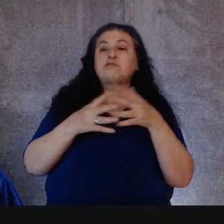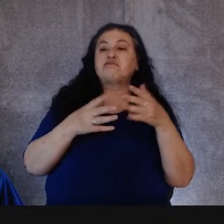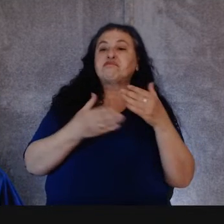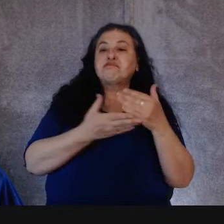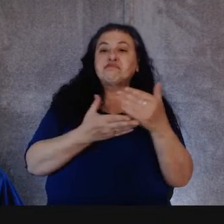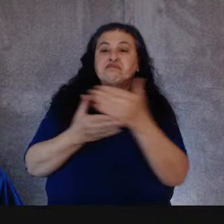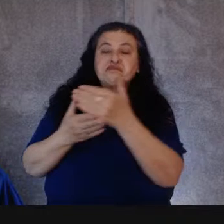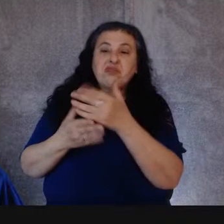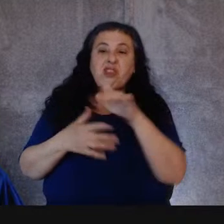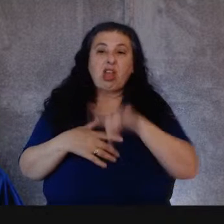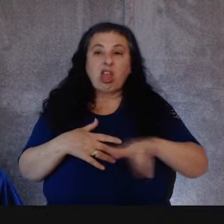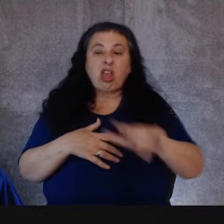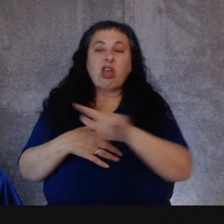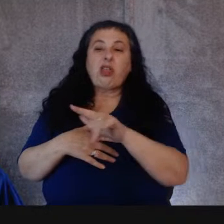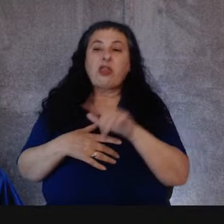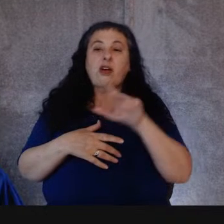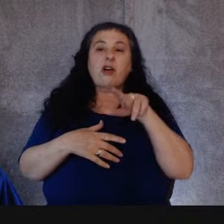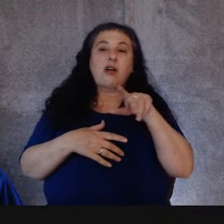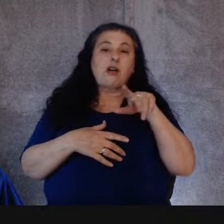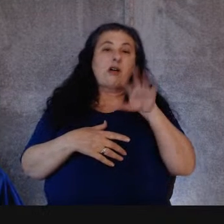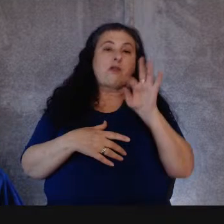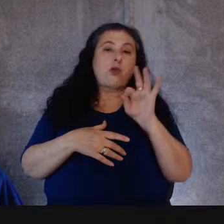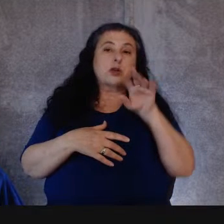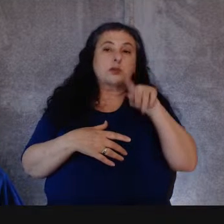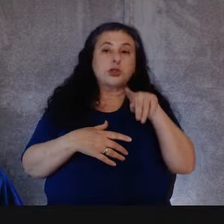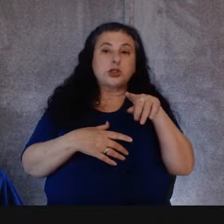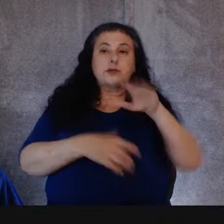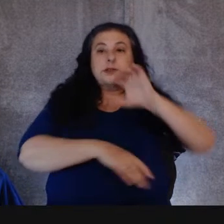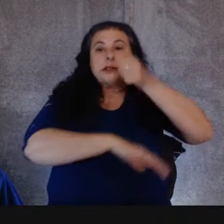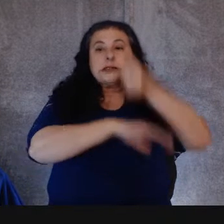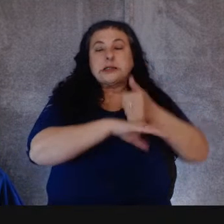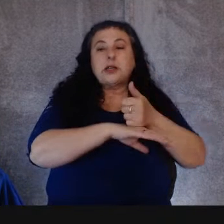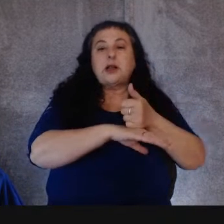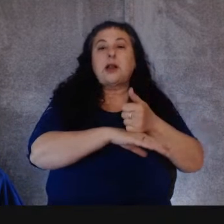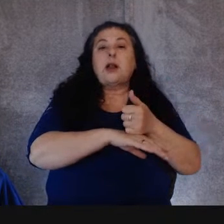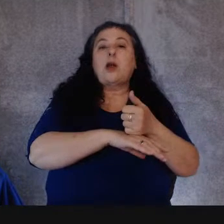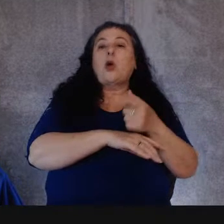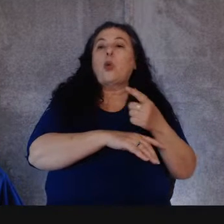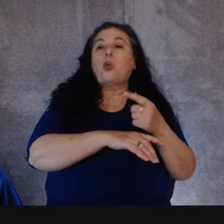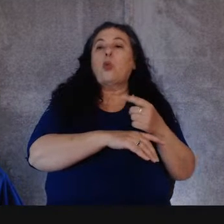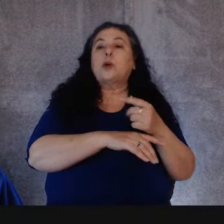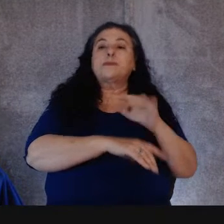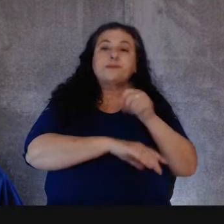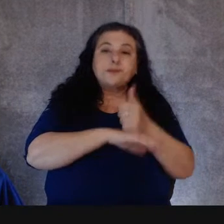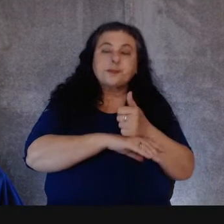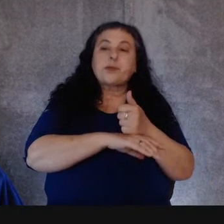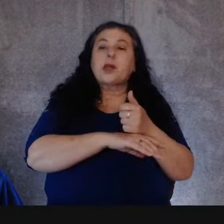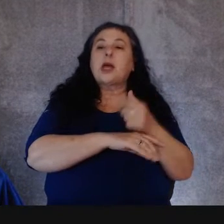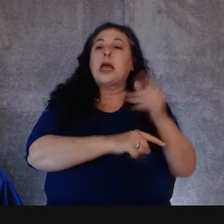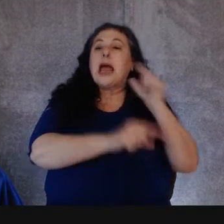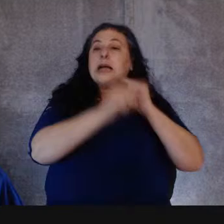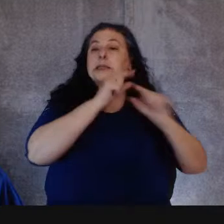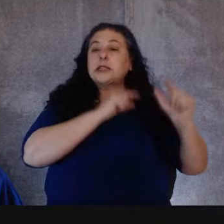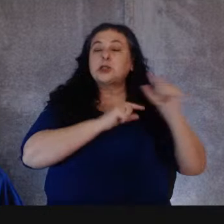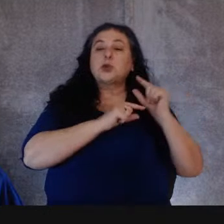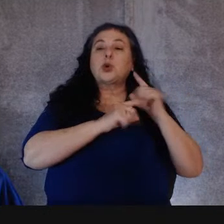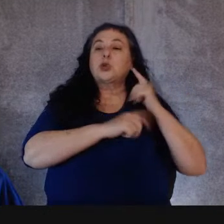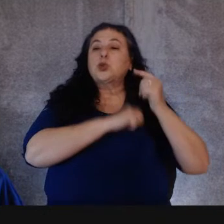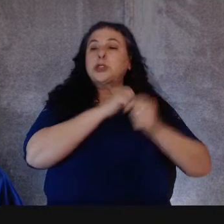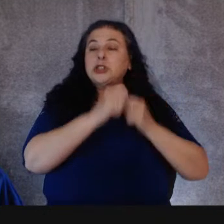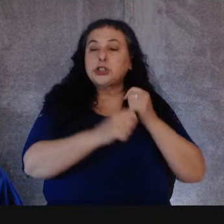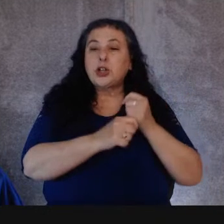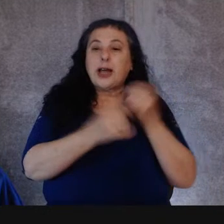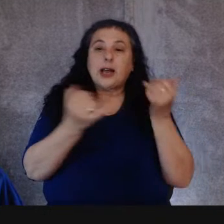District sits within, and we must recognize that the forest preserves occupy the ancestral, traditional, and contemporary lands of the